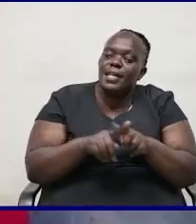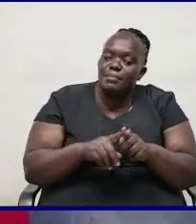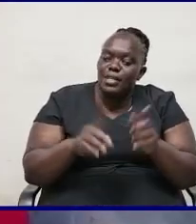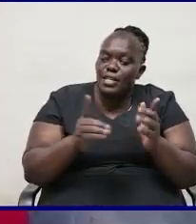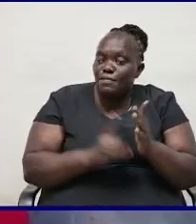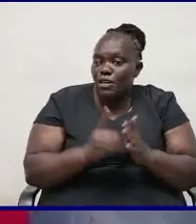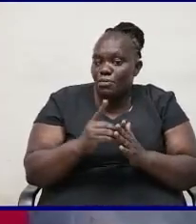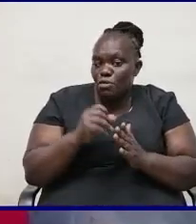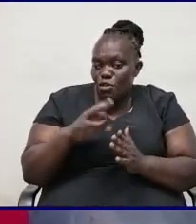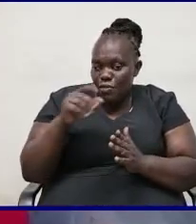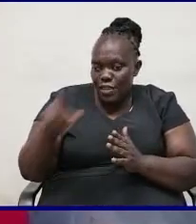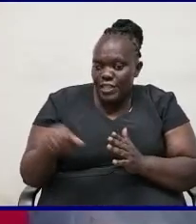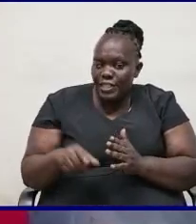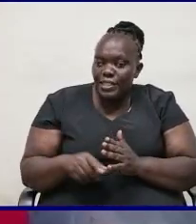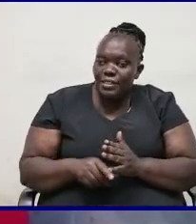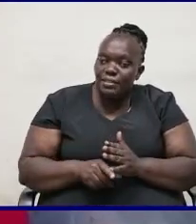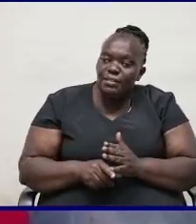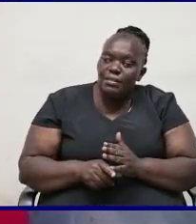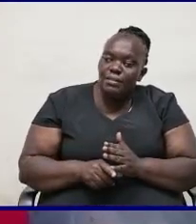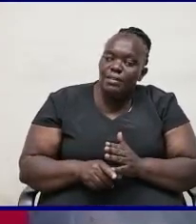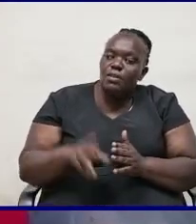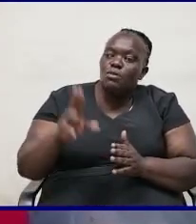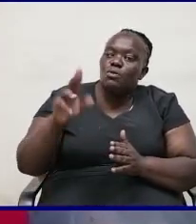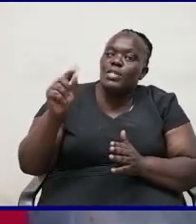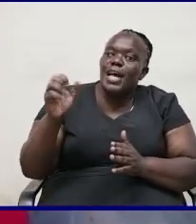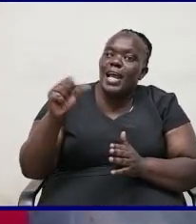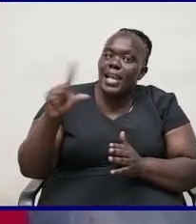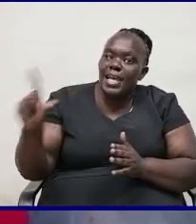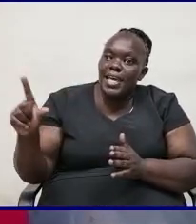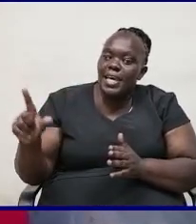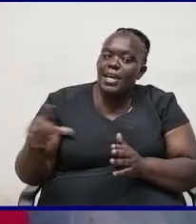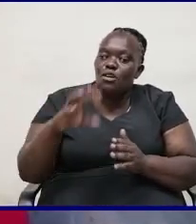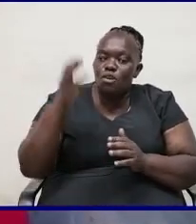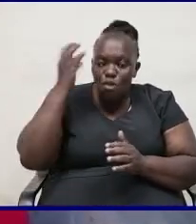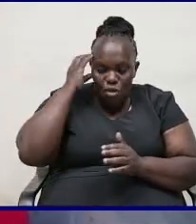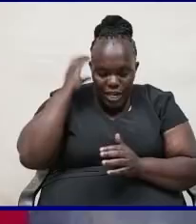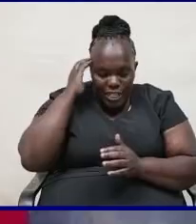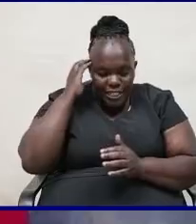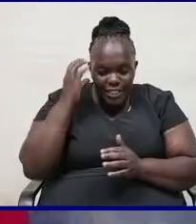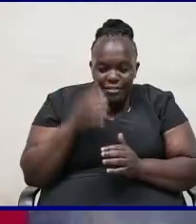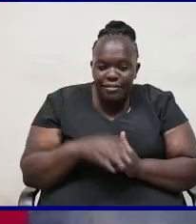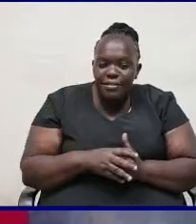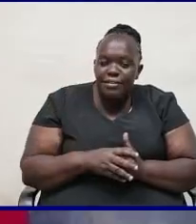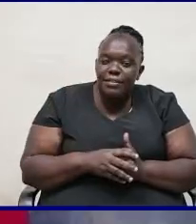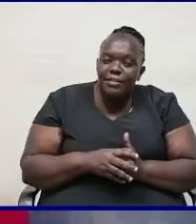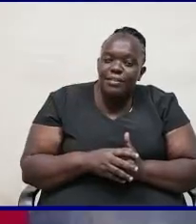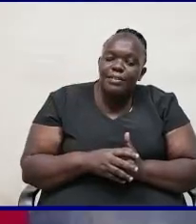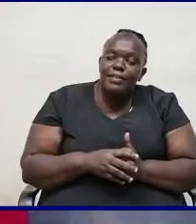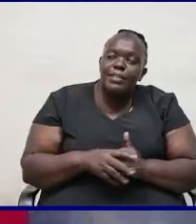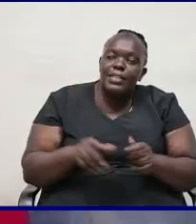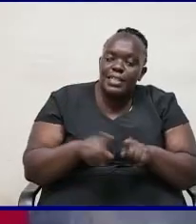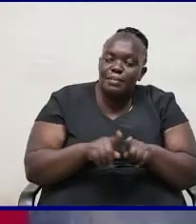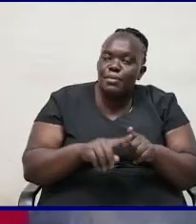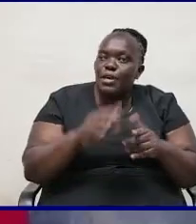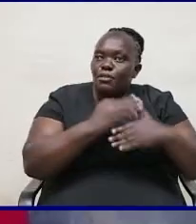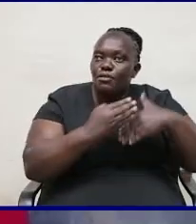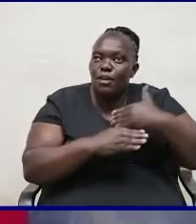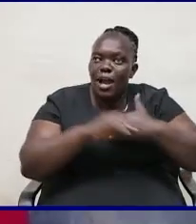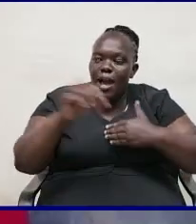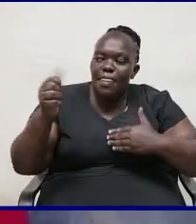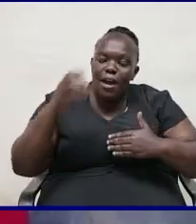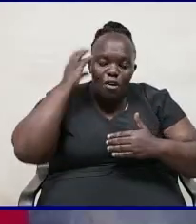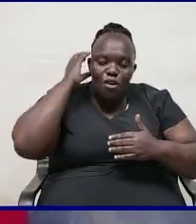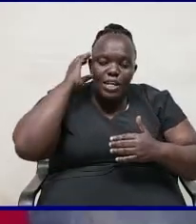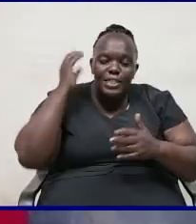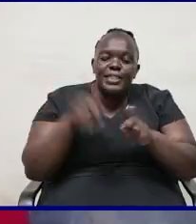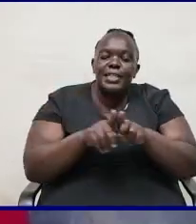you see, like, for example, the construction of the Ringala Utali, it is money from the tourism fund. Even the construction of the other colleges,